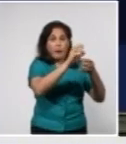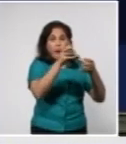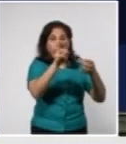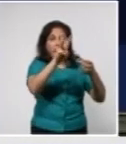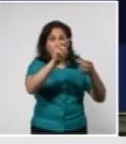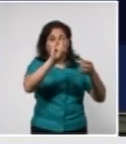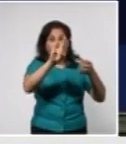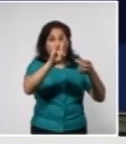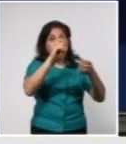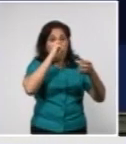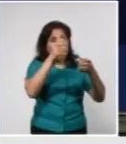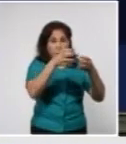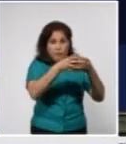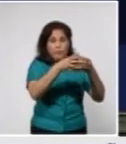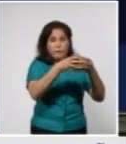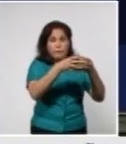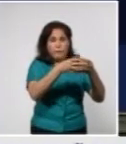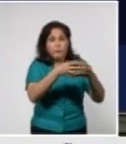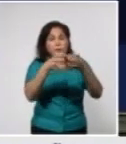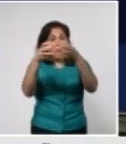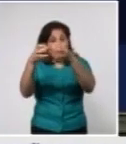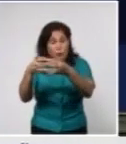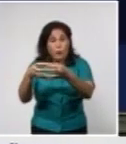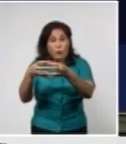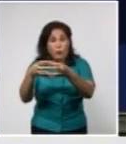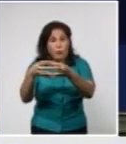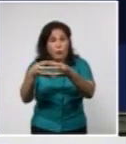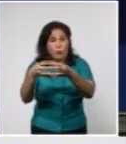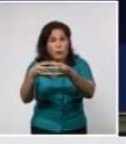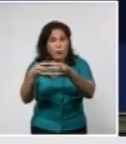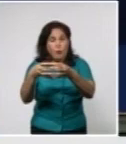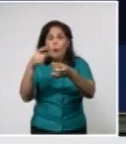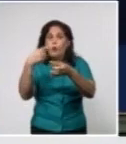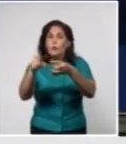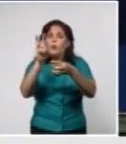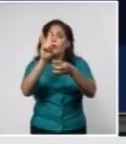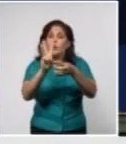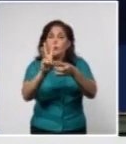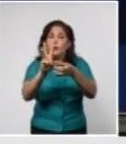By age groups, 3 cases in the 20 to 39 years of age,